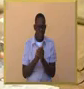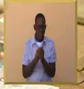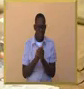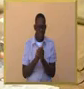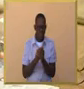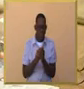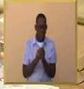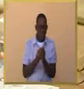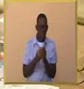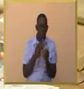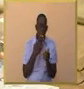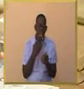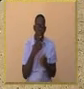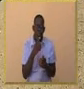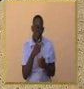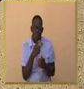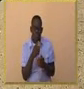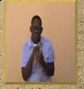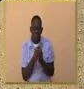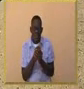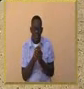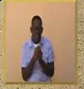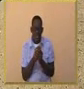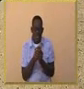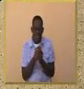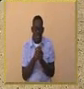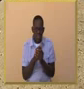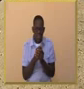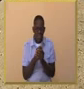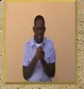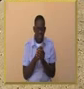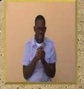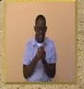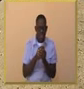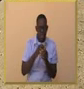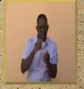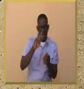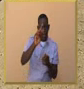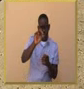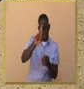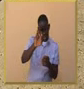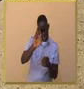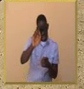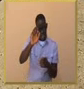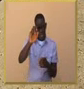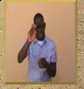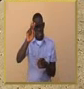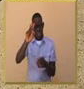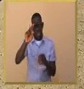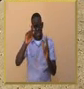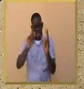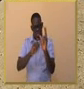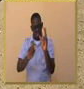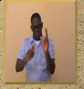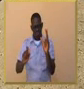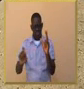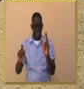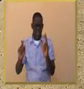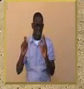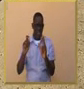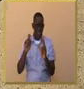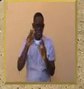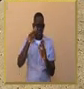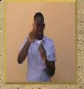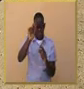No. Who is that guy? That one is Mr. Joseph Lekwala. He's the Deputy Secretary General